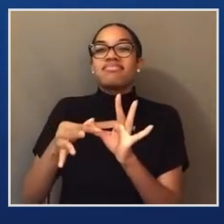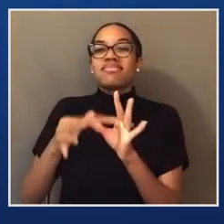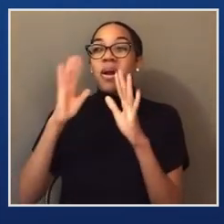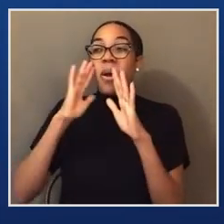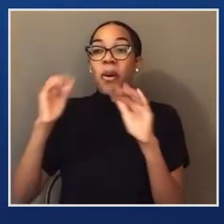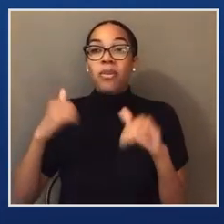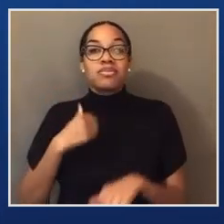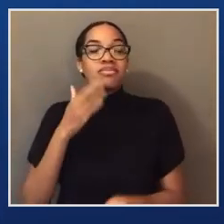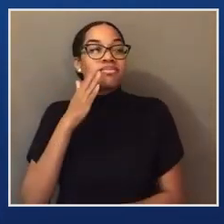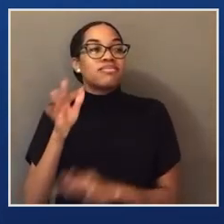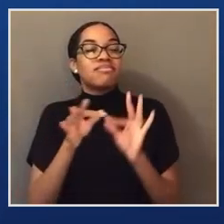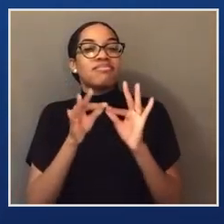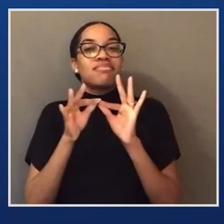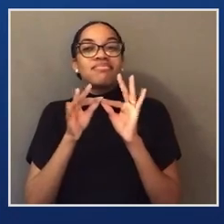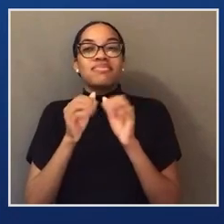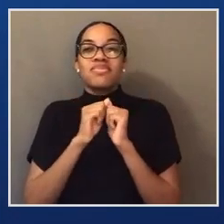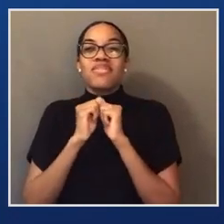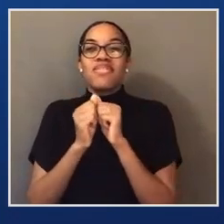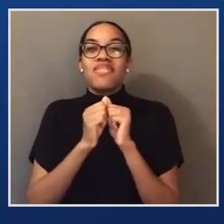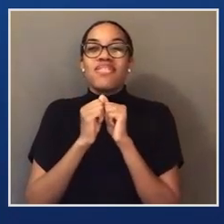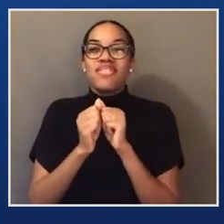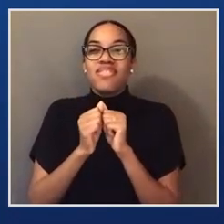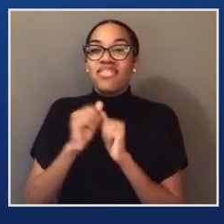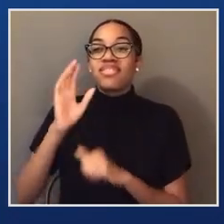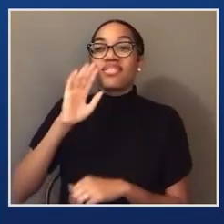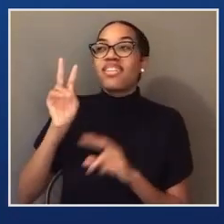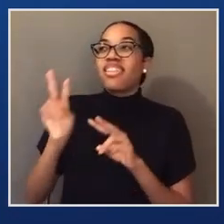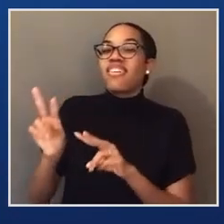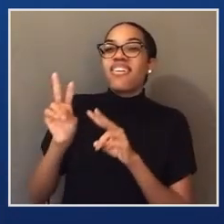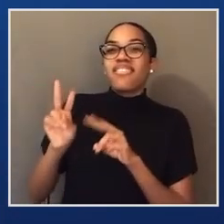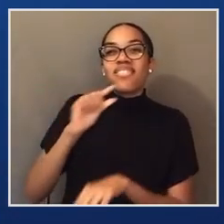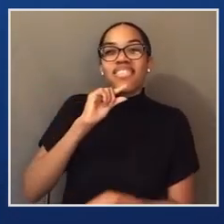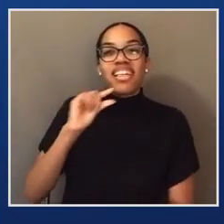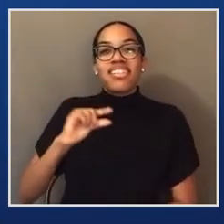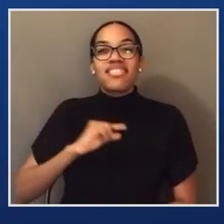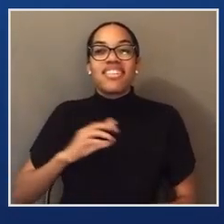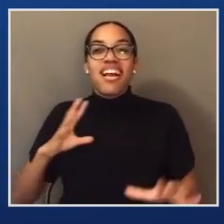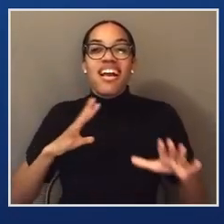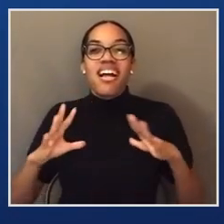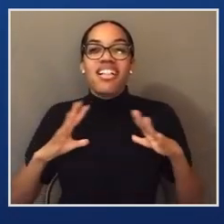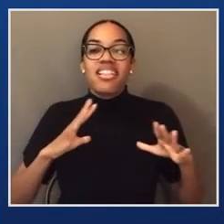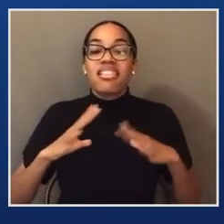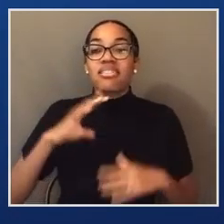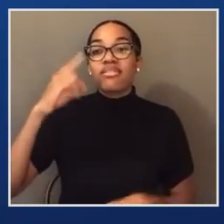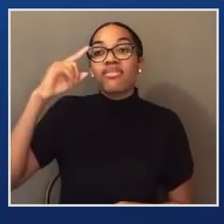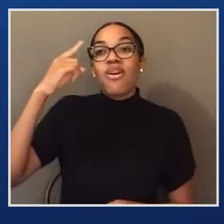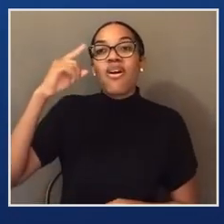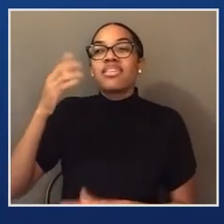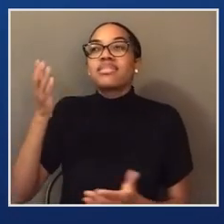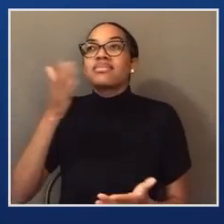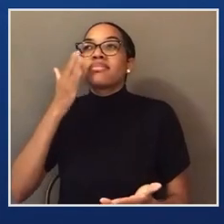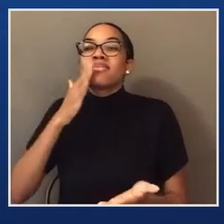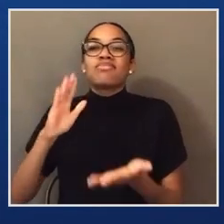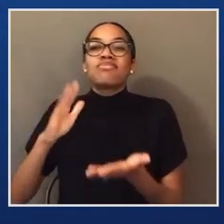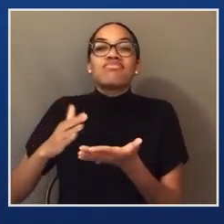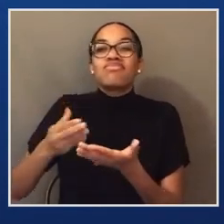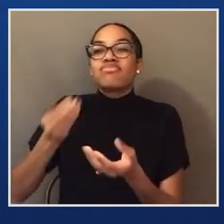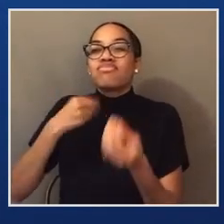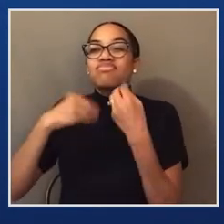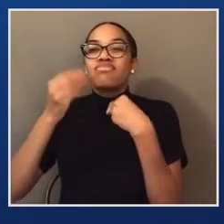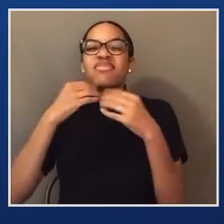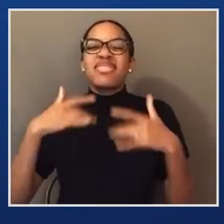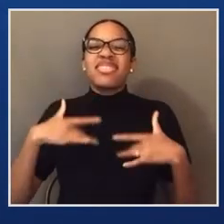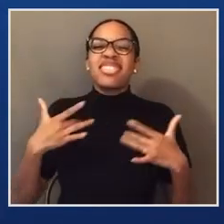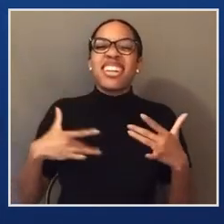in the oven, grandma finished cooking. Thanksgiving round the corner, need banana pudding. Brought you home to mama, even though you say I